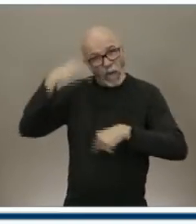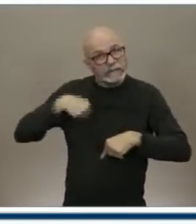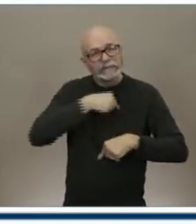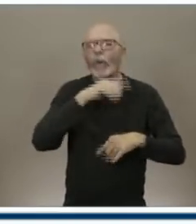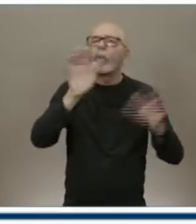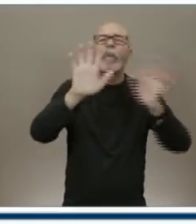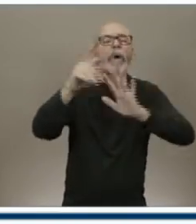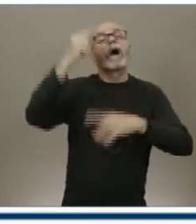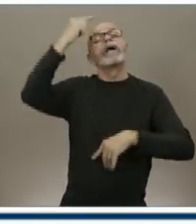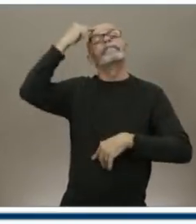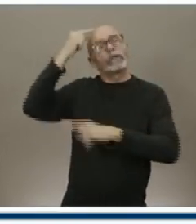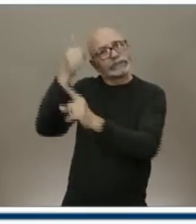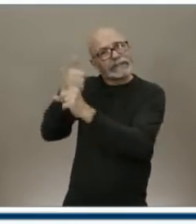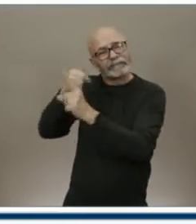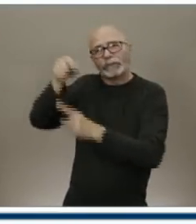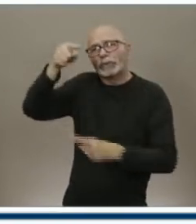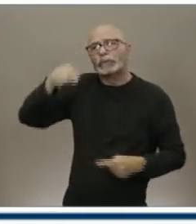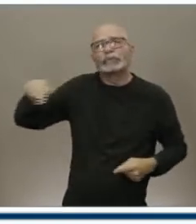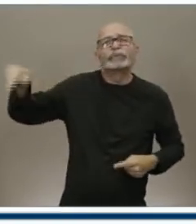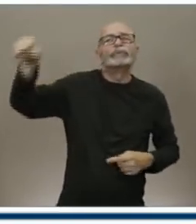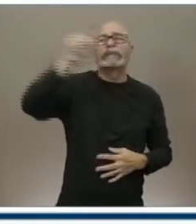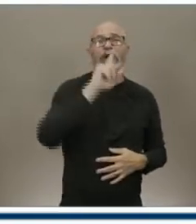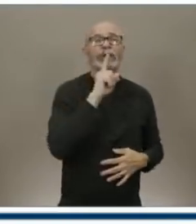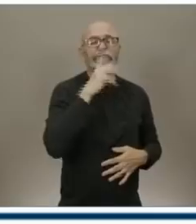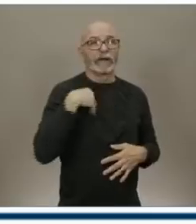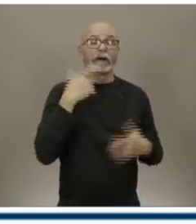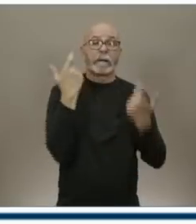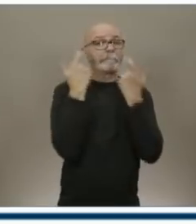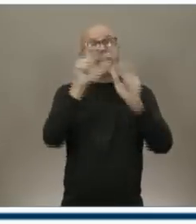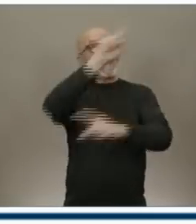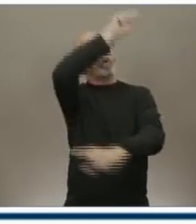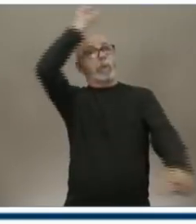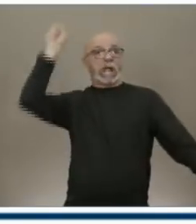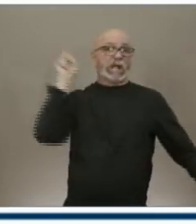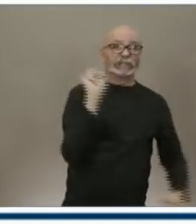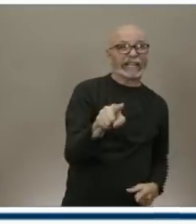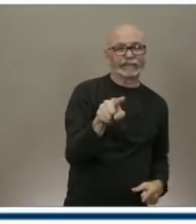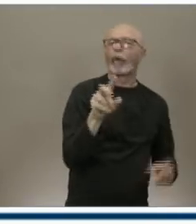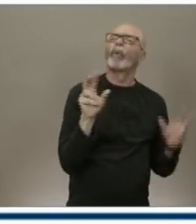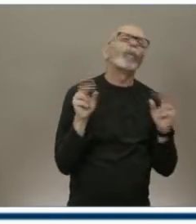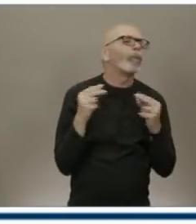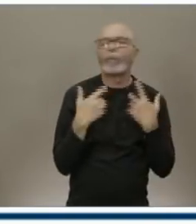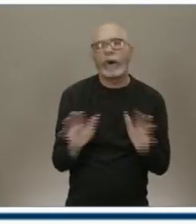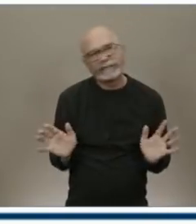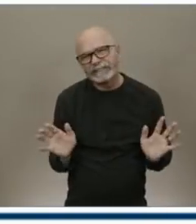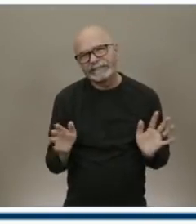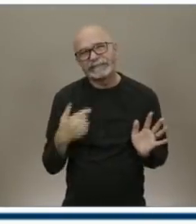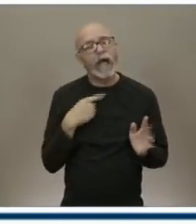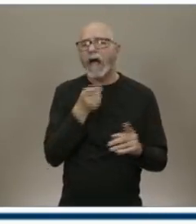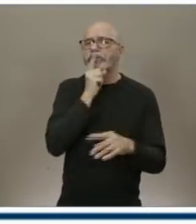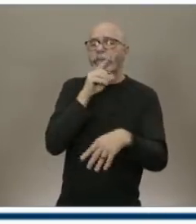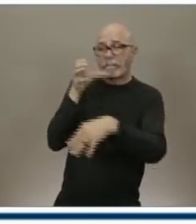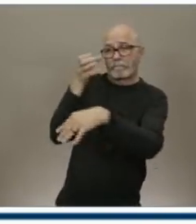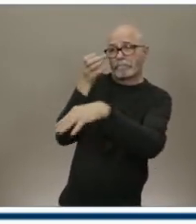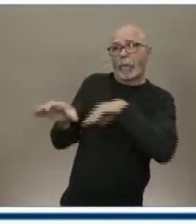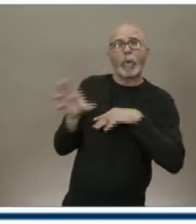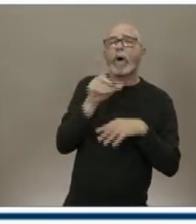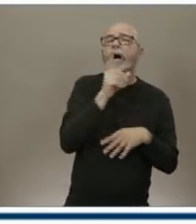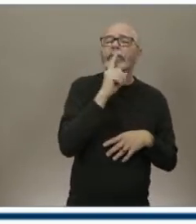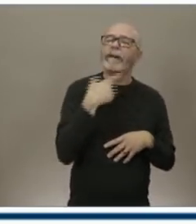want to have to be in a position where we're forcing people to do certain things. We're asking you to work with us here. And if you can't think